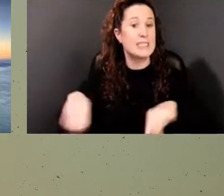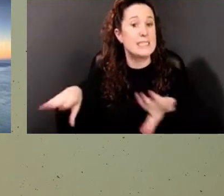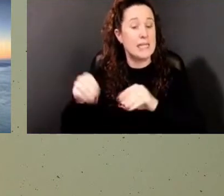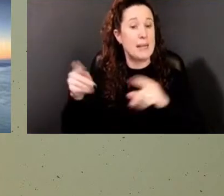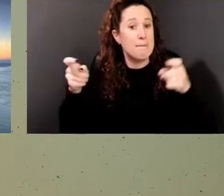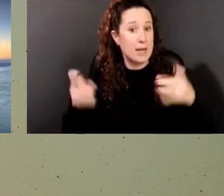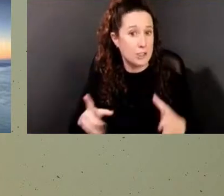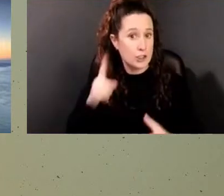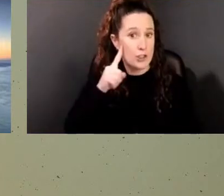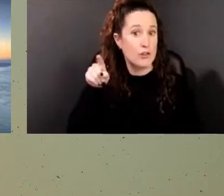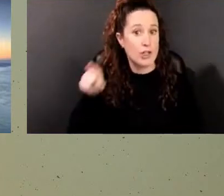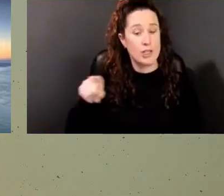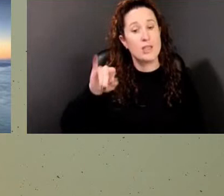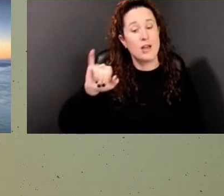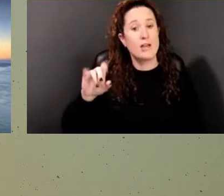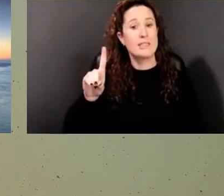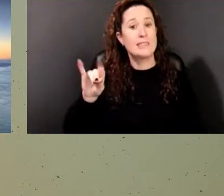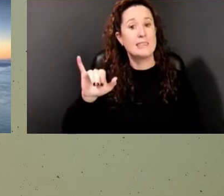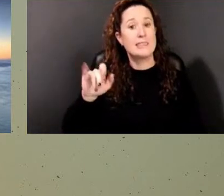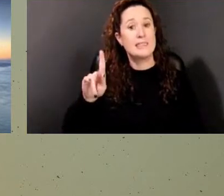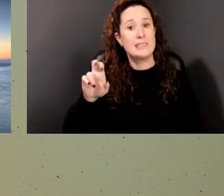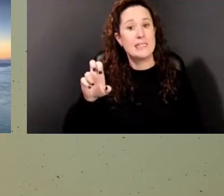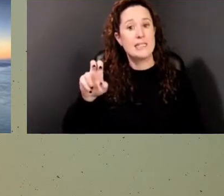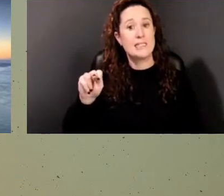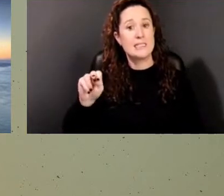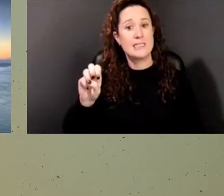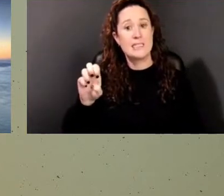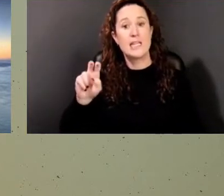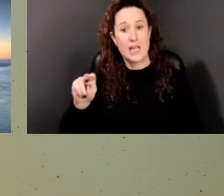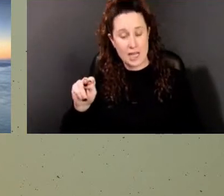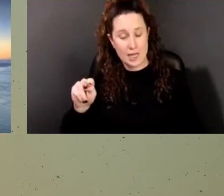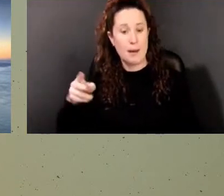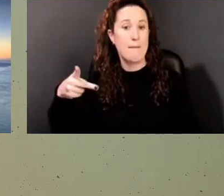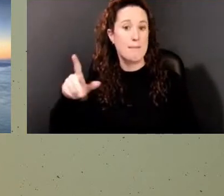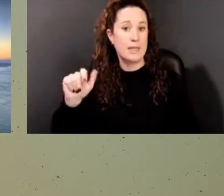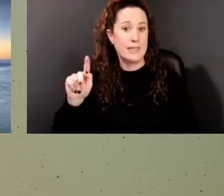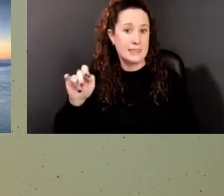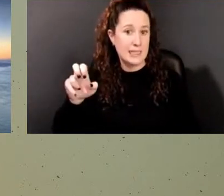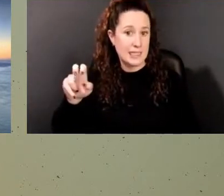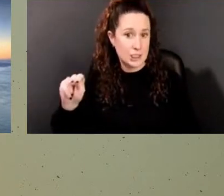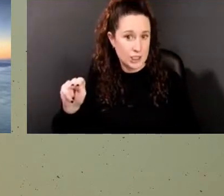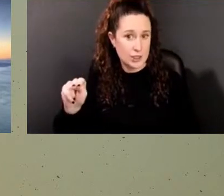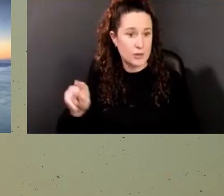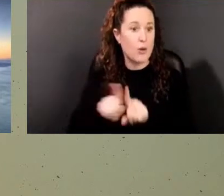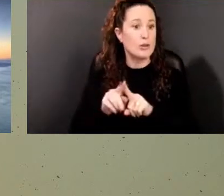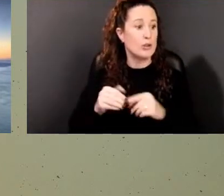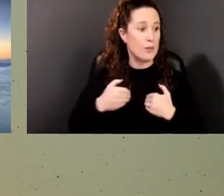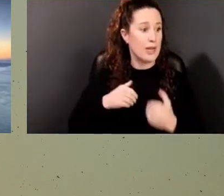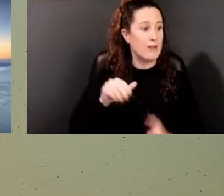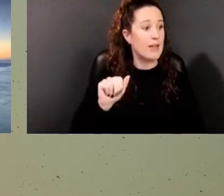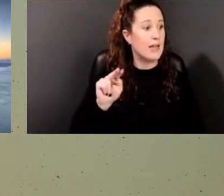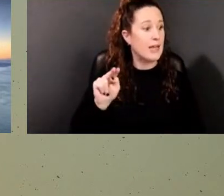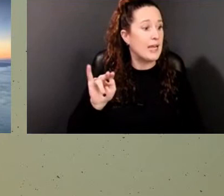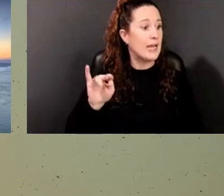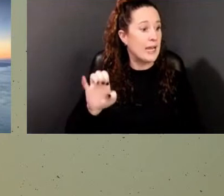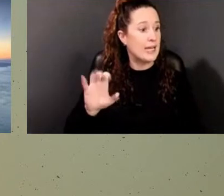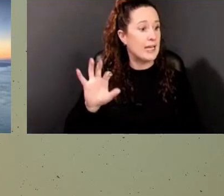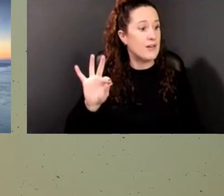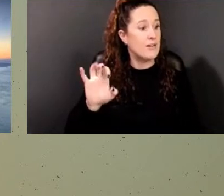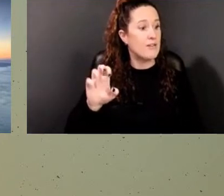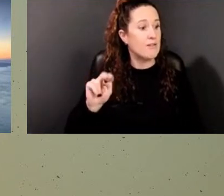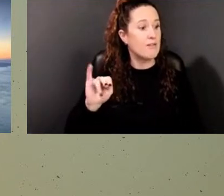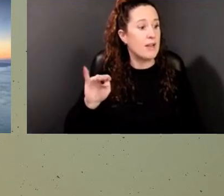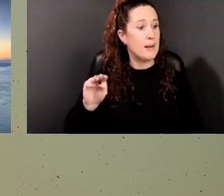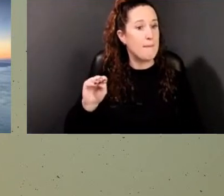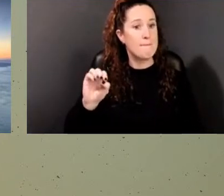at the Dickinson Plantation, just a treasure herself, along with Annie Fenimore, the lead interpreter